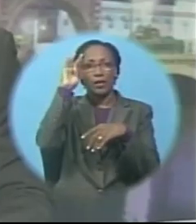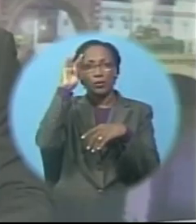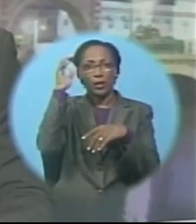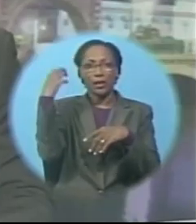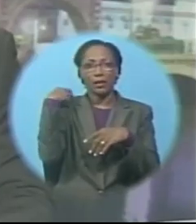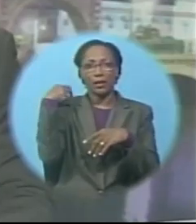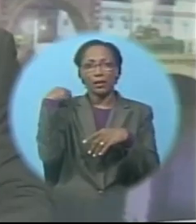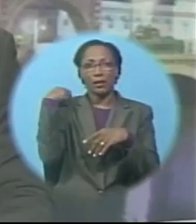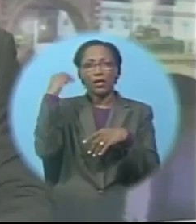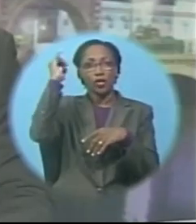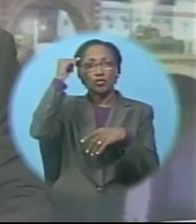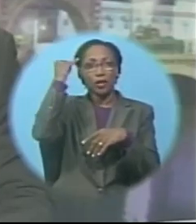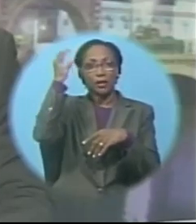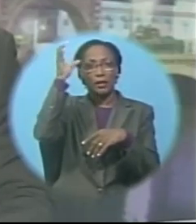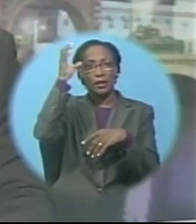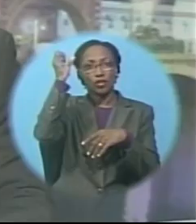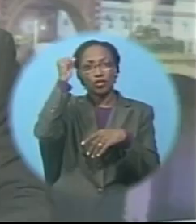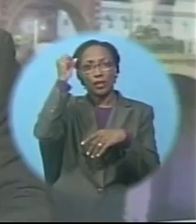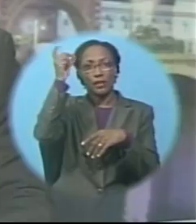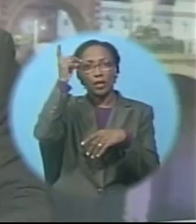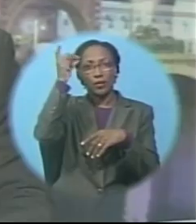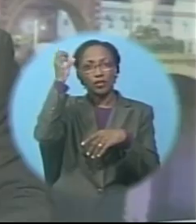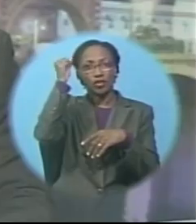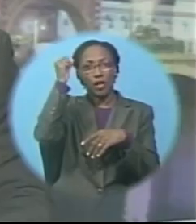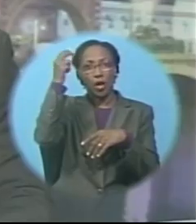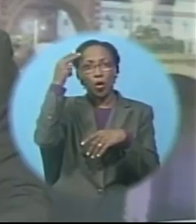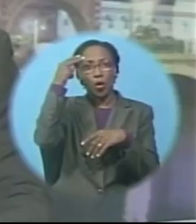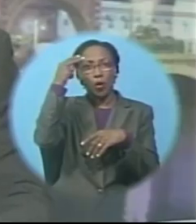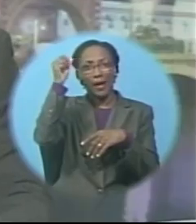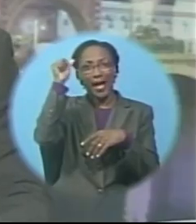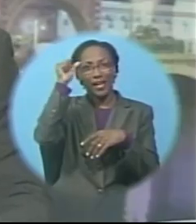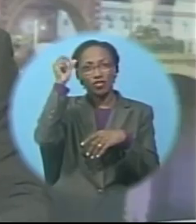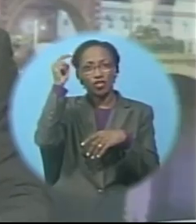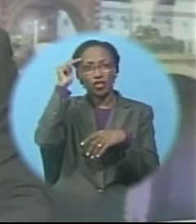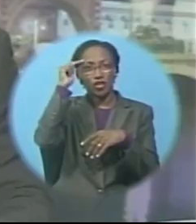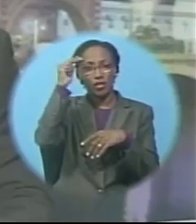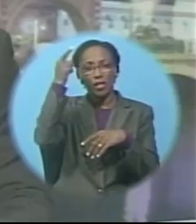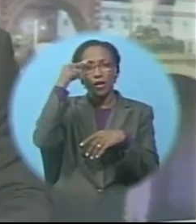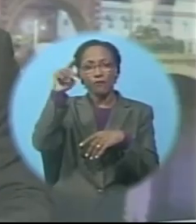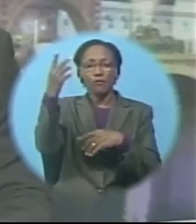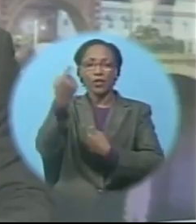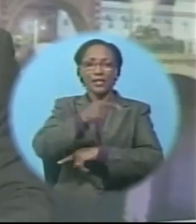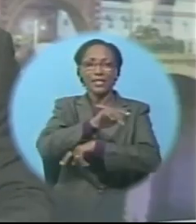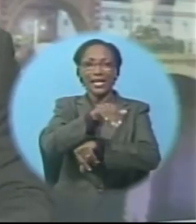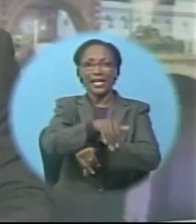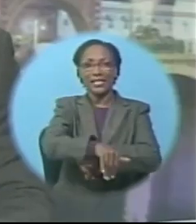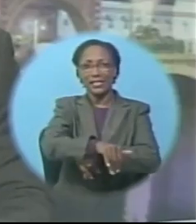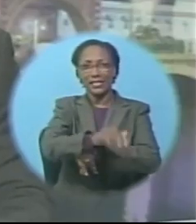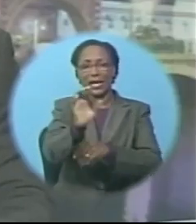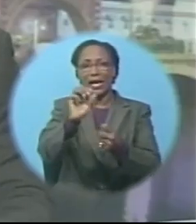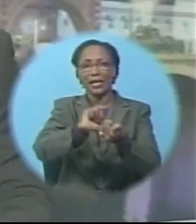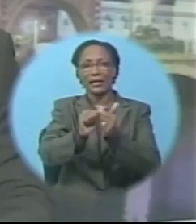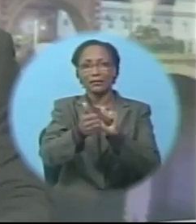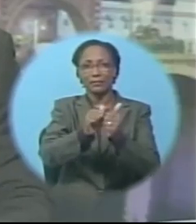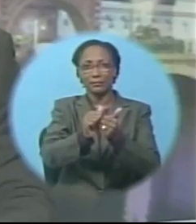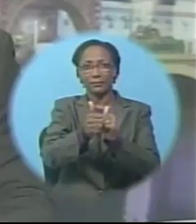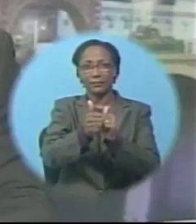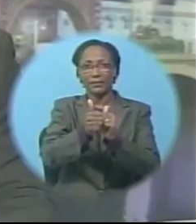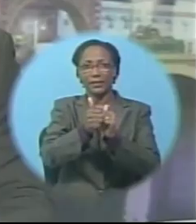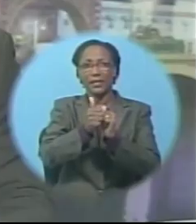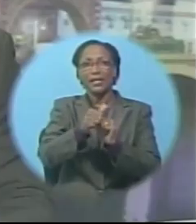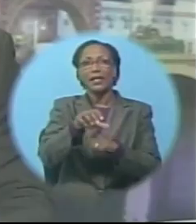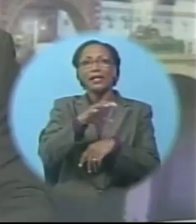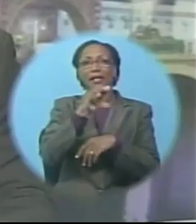Jonathan Carter, Shane Dowich, Shea Hope and Ashley Nurse for the day-night fixture at Providence. They will replace the injured Ken Roy